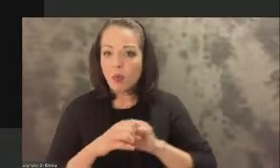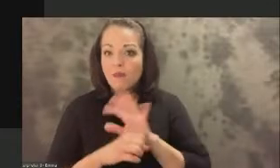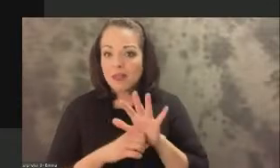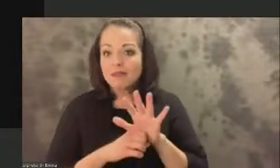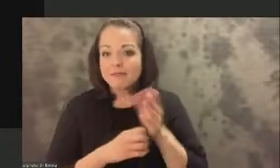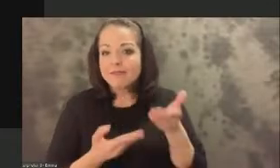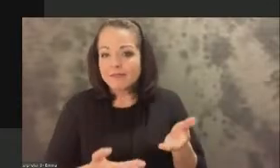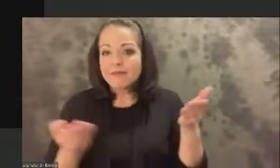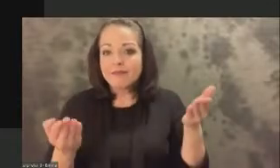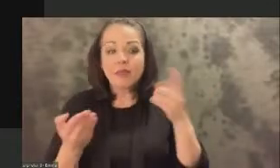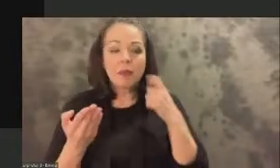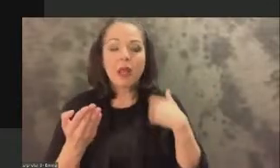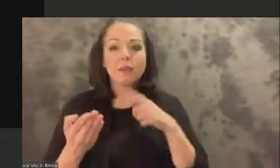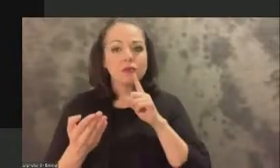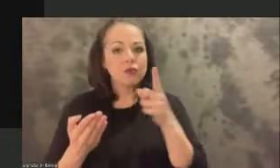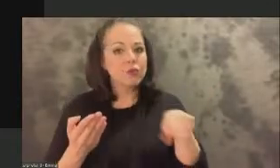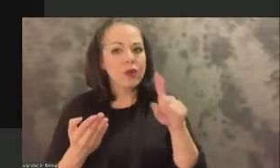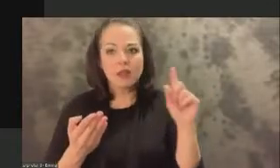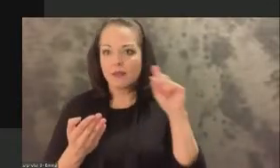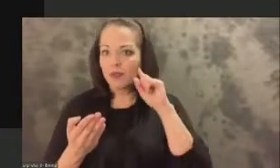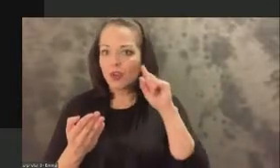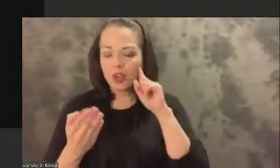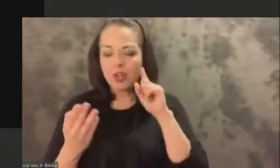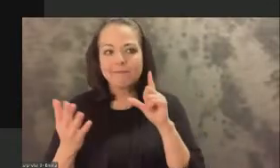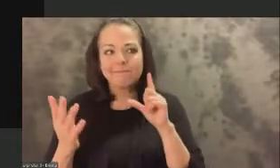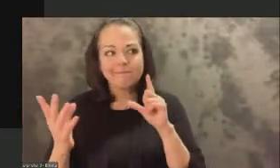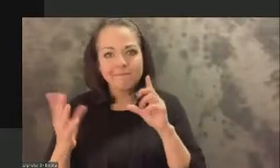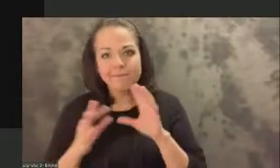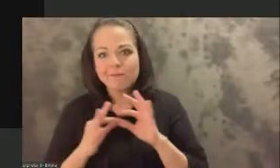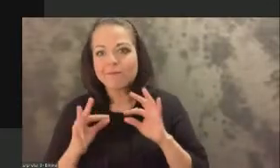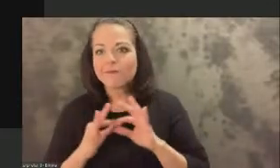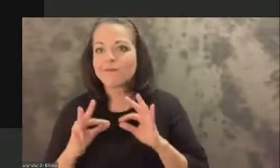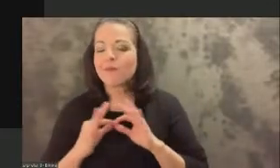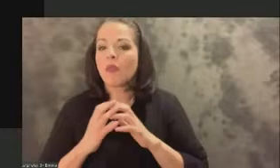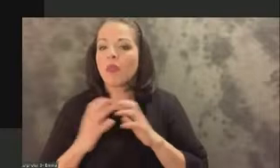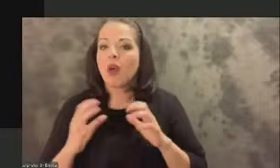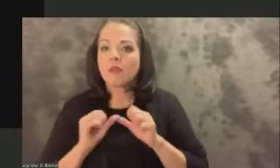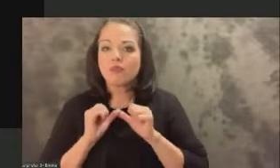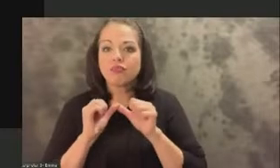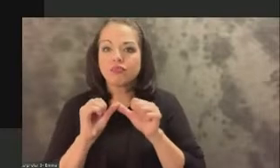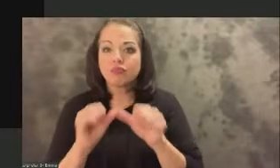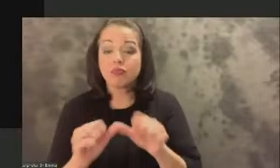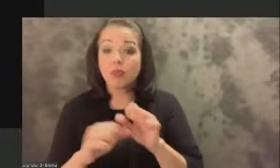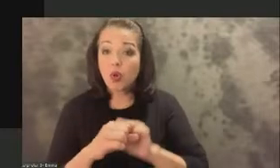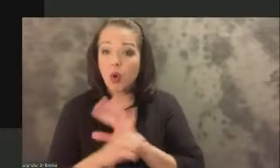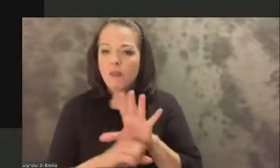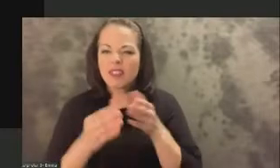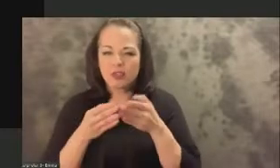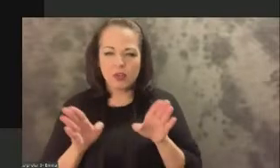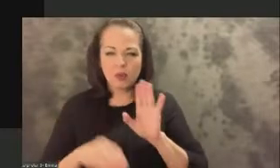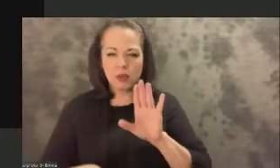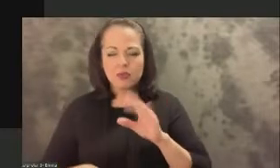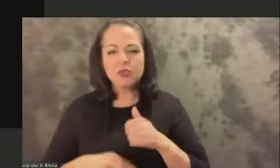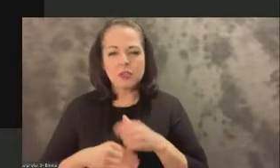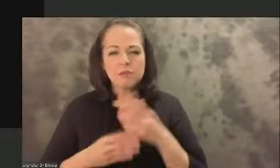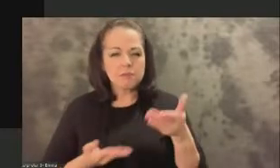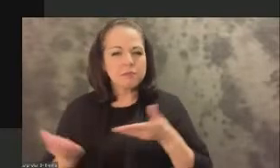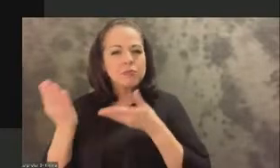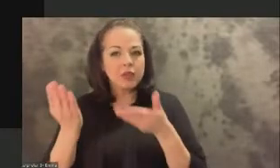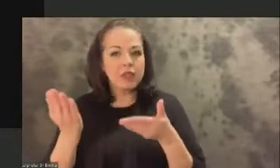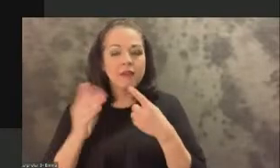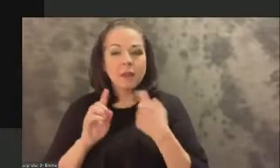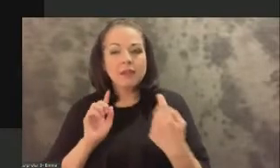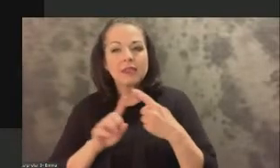sure you guys have heard a lot about long COVID in general. So I wanted to bring it to you guys from a